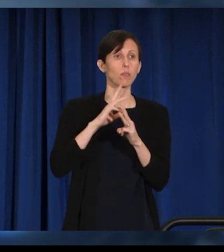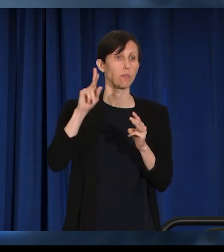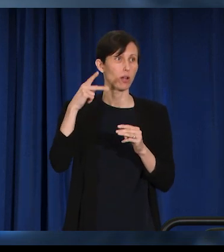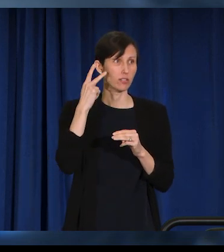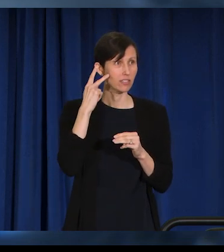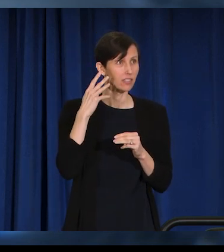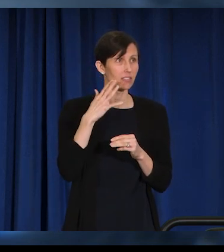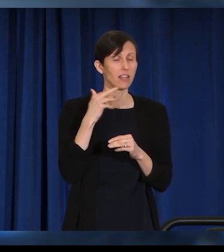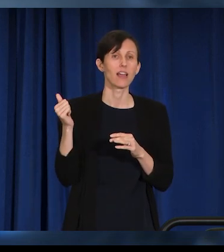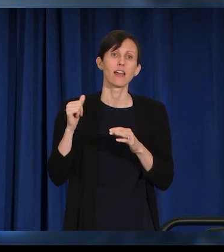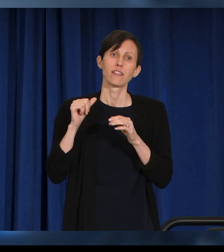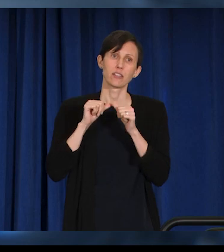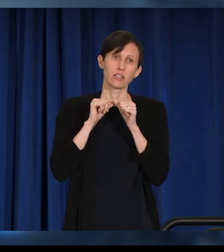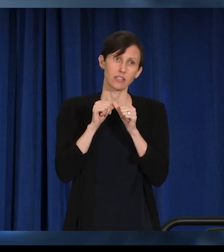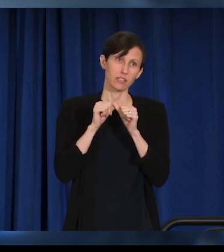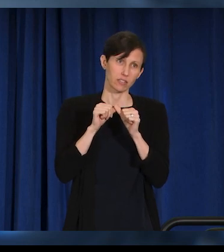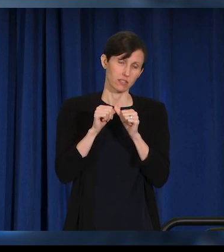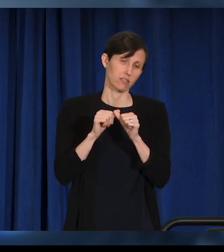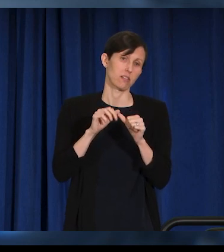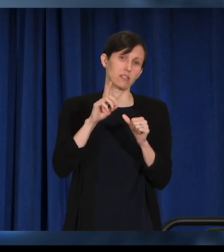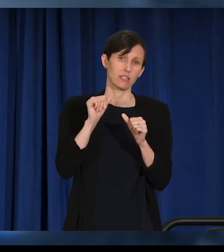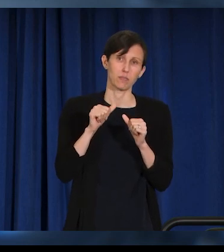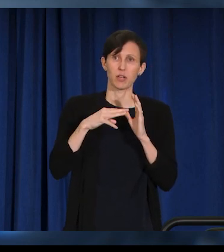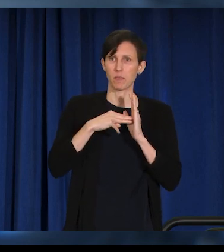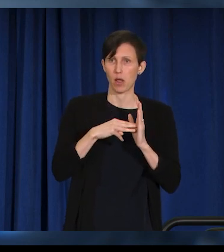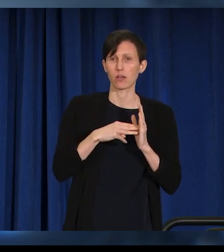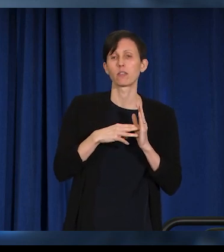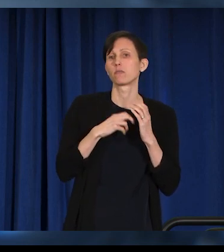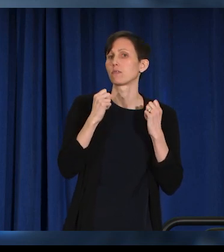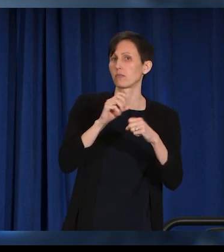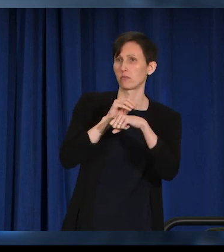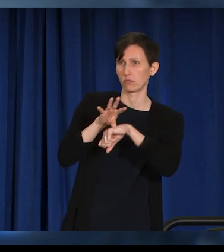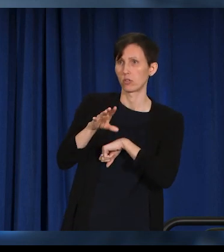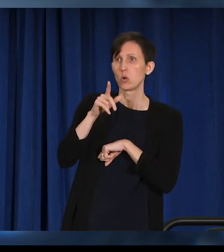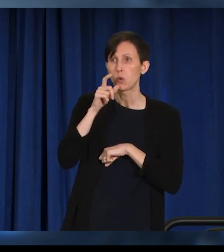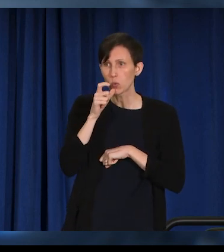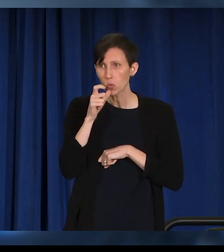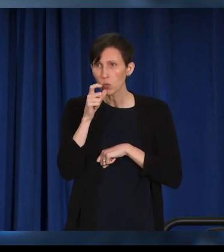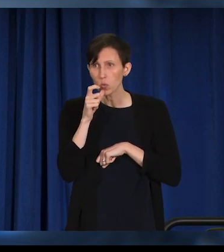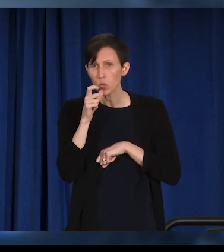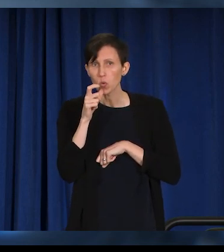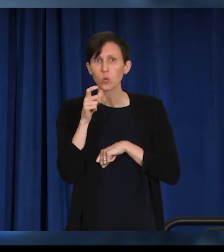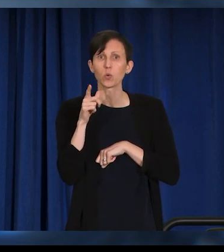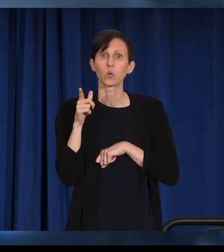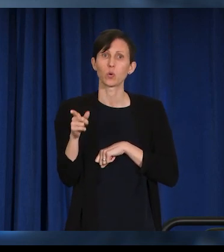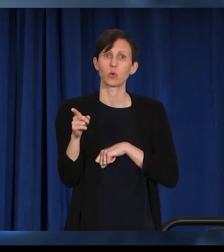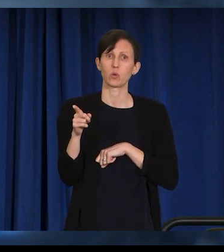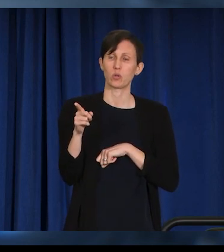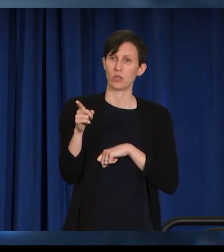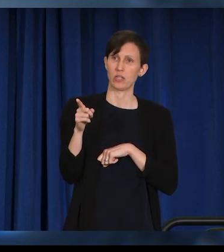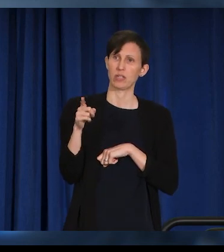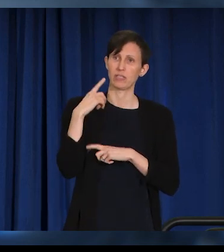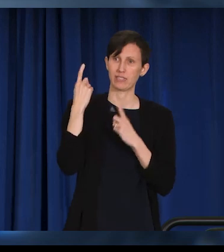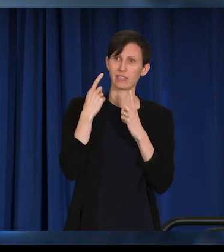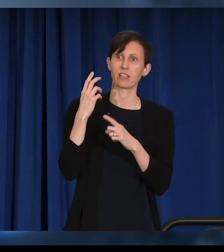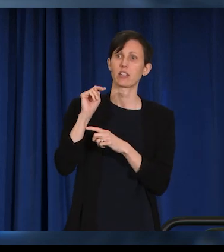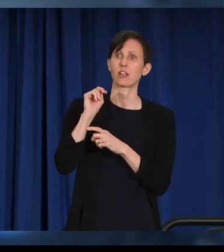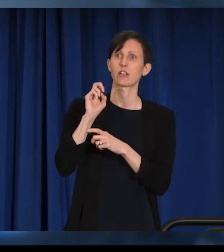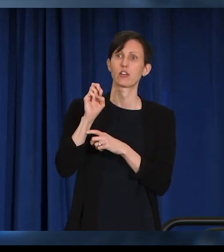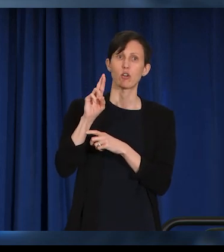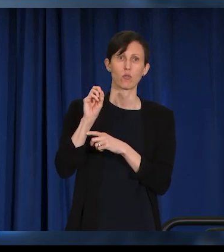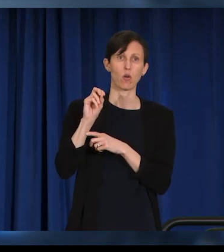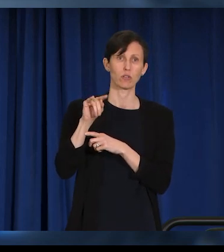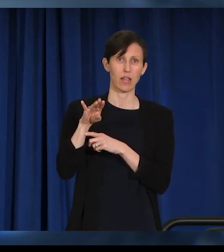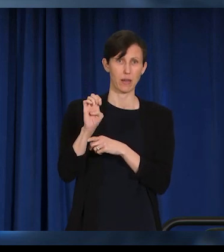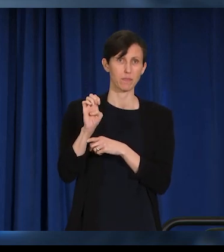and the prevailing model of disability have strongly influenced who has been positioned as the neurotype expert, so it was